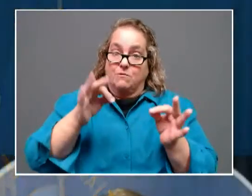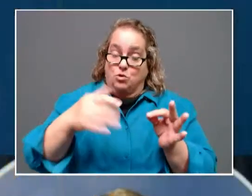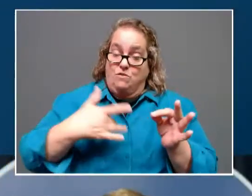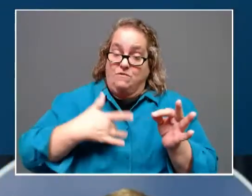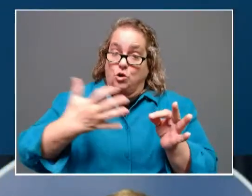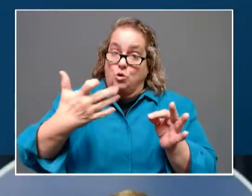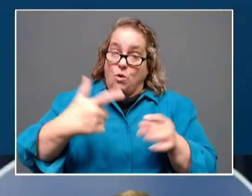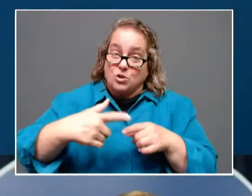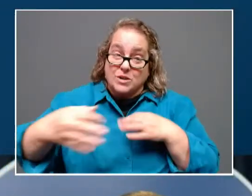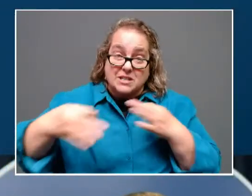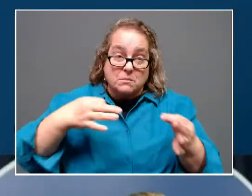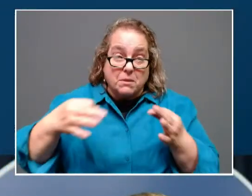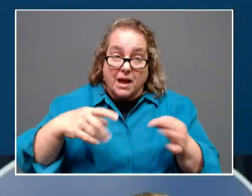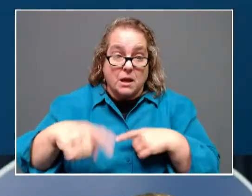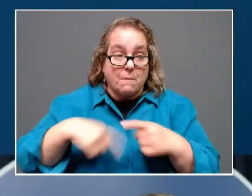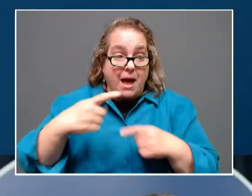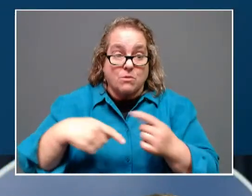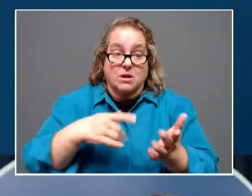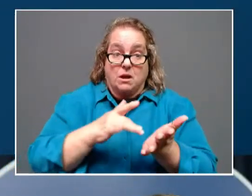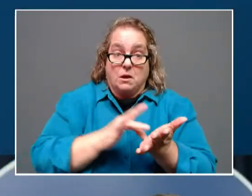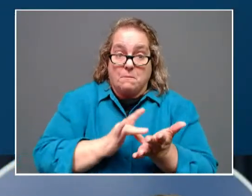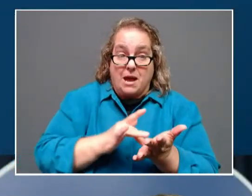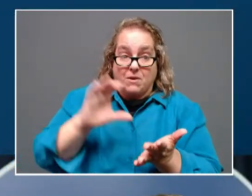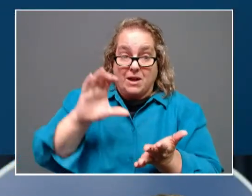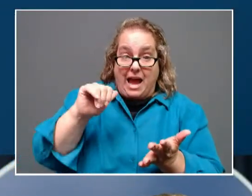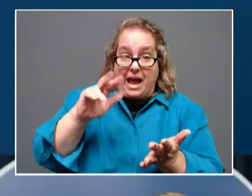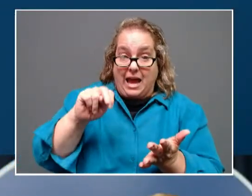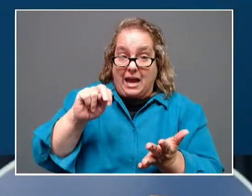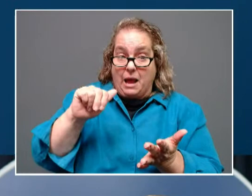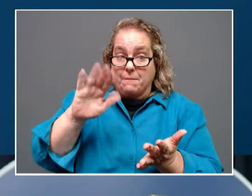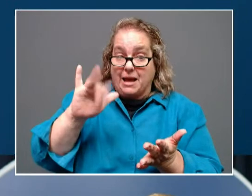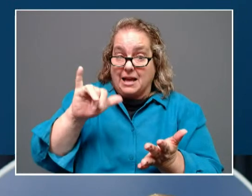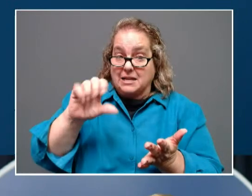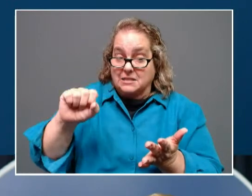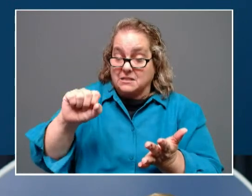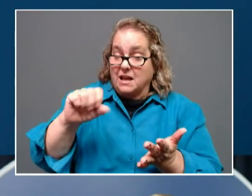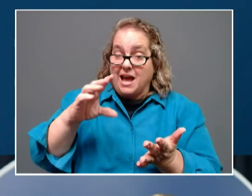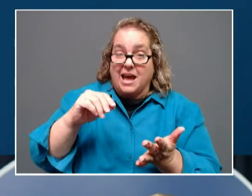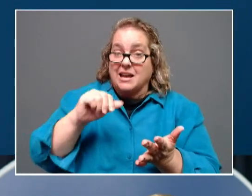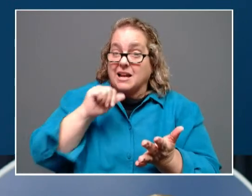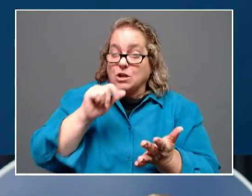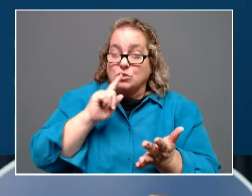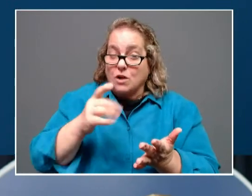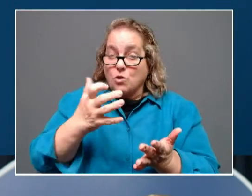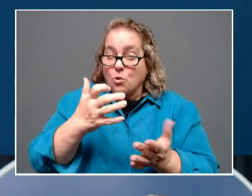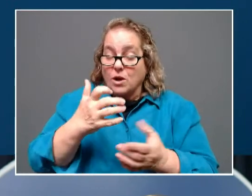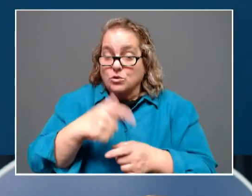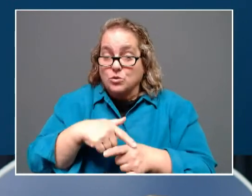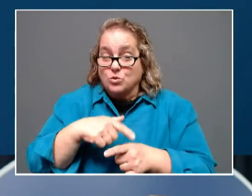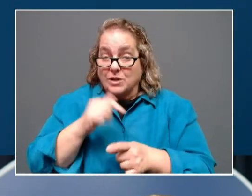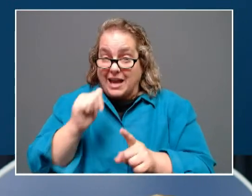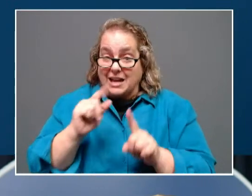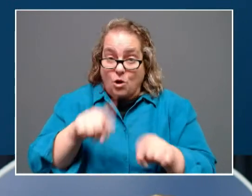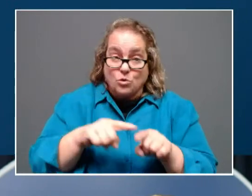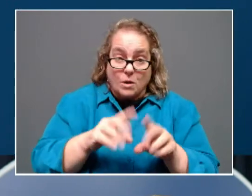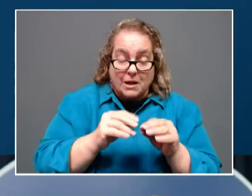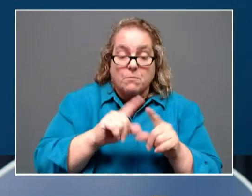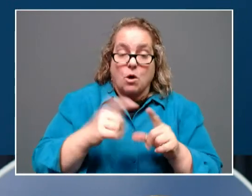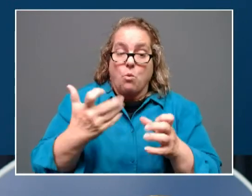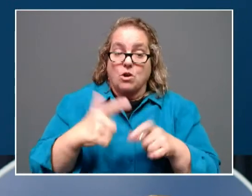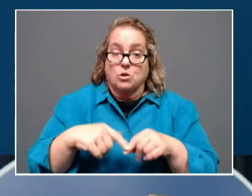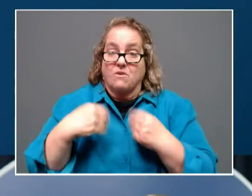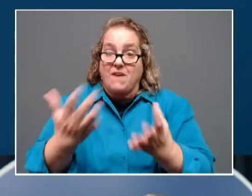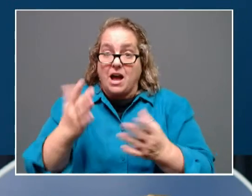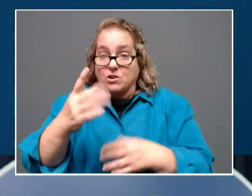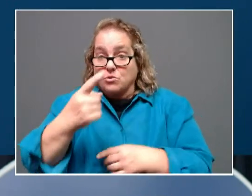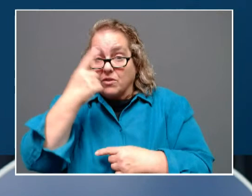medical cannabis, but don't know that if you'll be able to make a meeting, or want to go ahead and provide your thoughts on the why, or